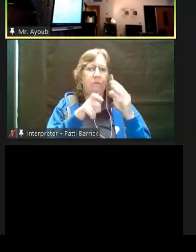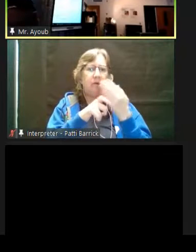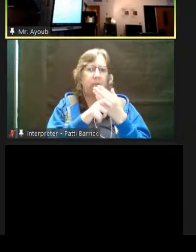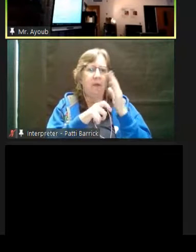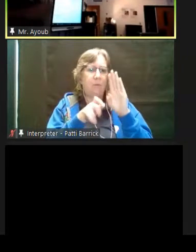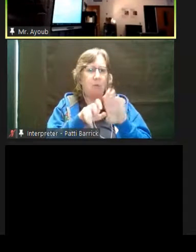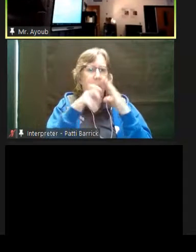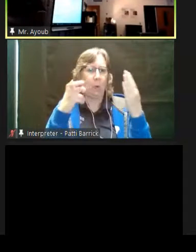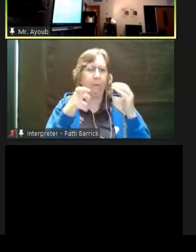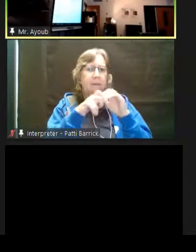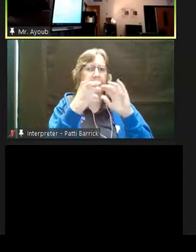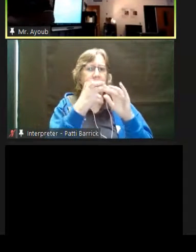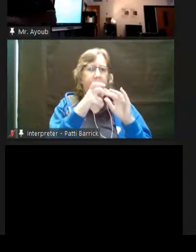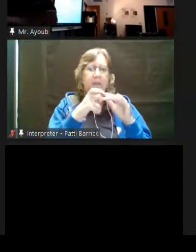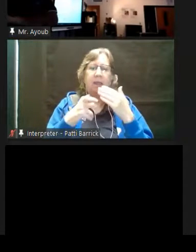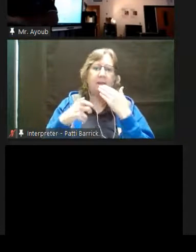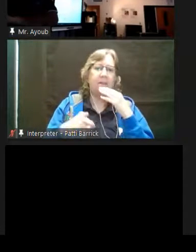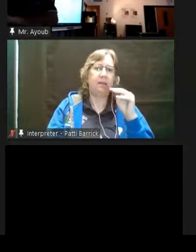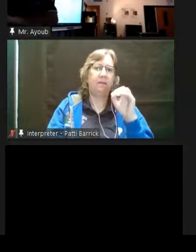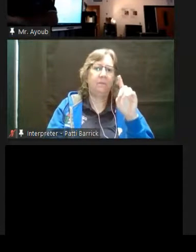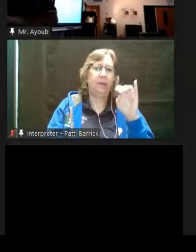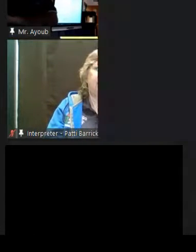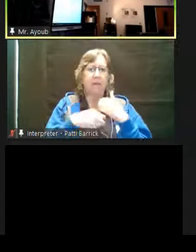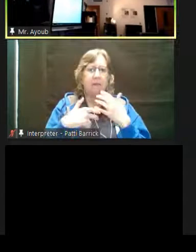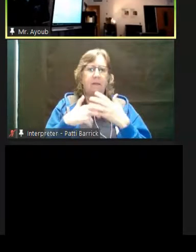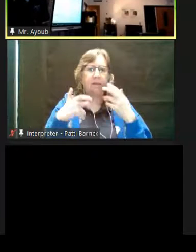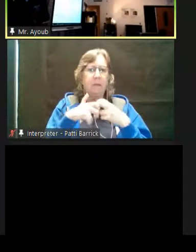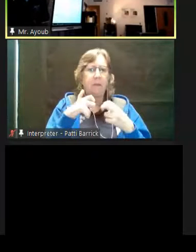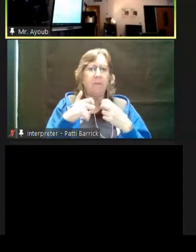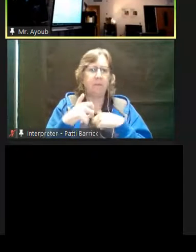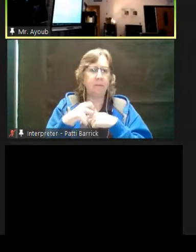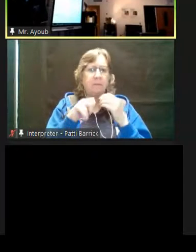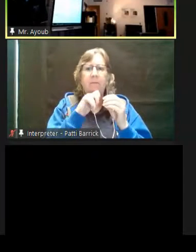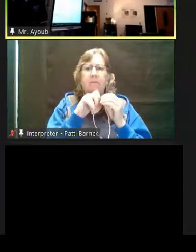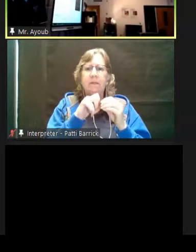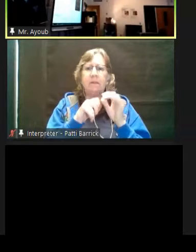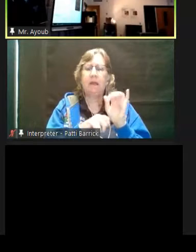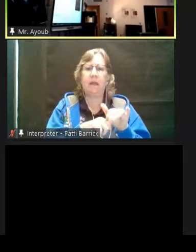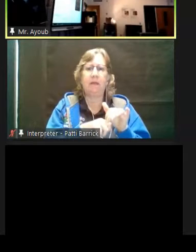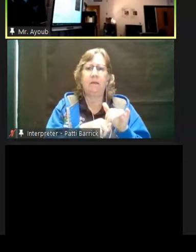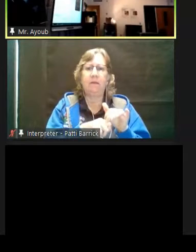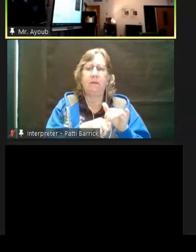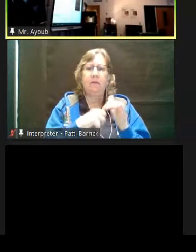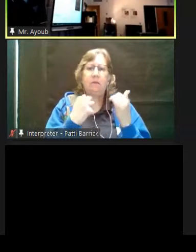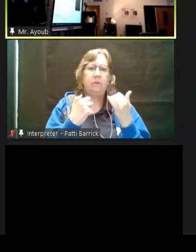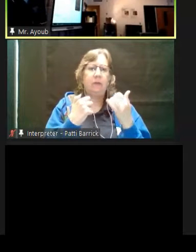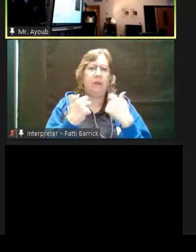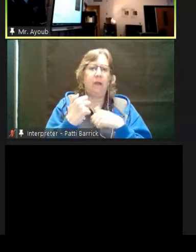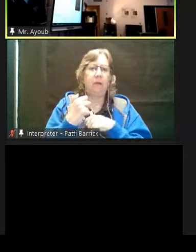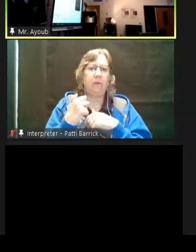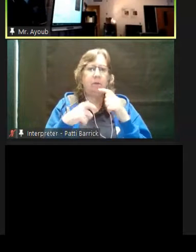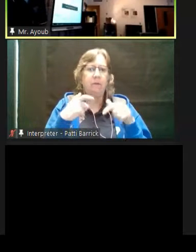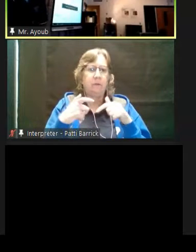So thanks, Maddie. Thank you. You're welcome. All right, so let's go through this